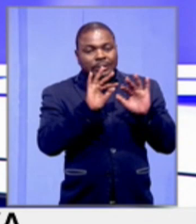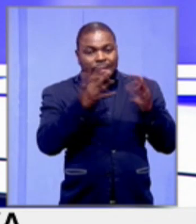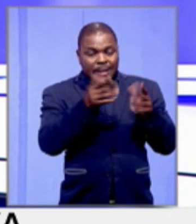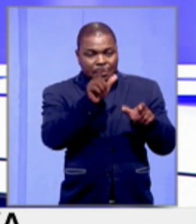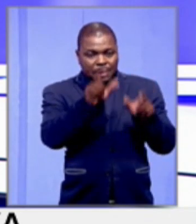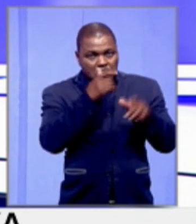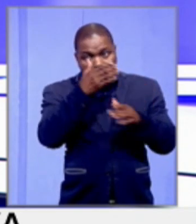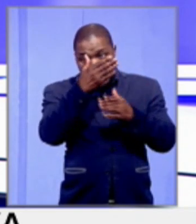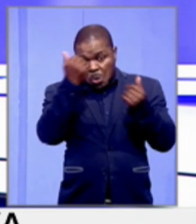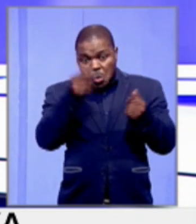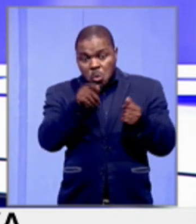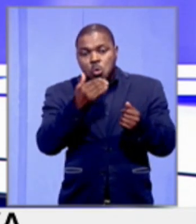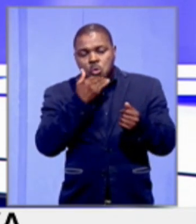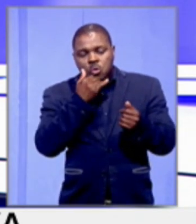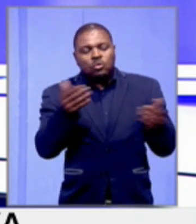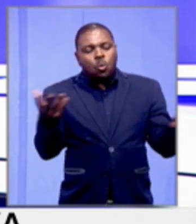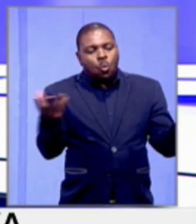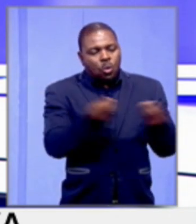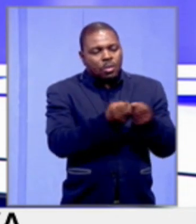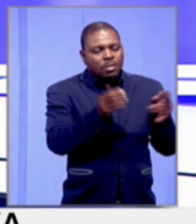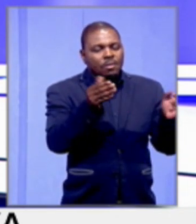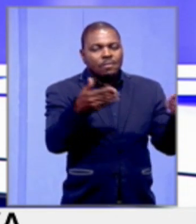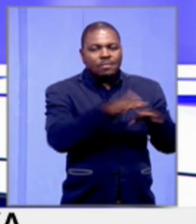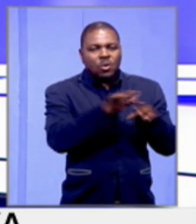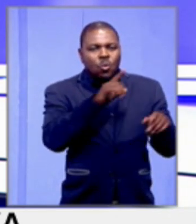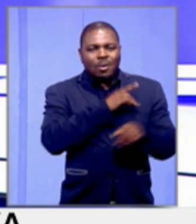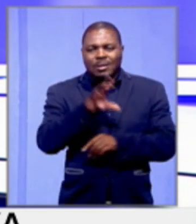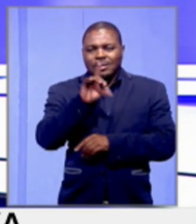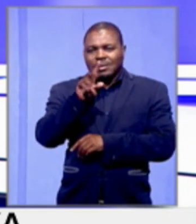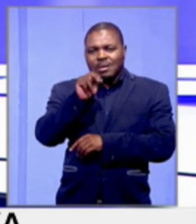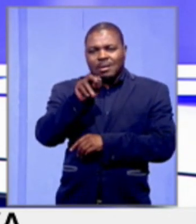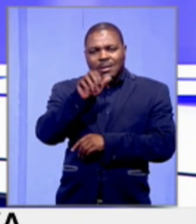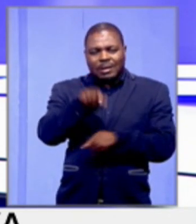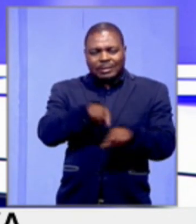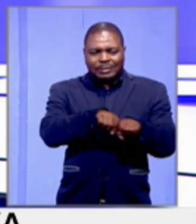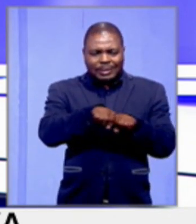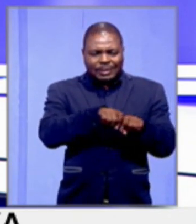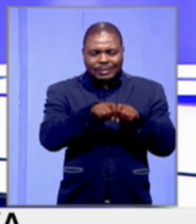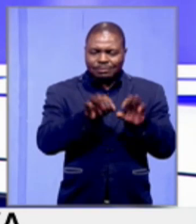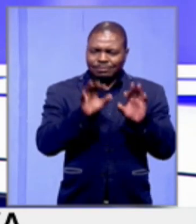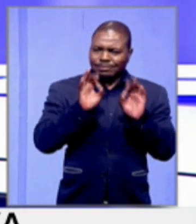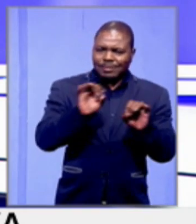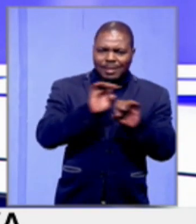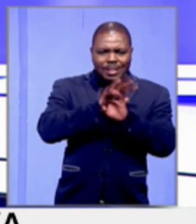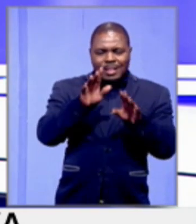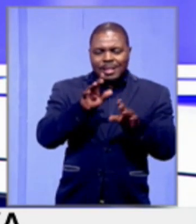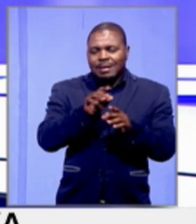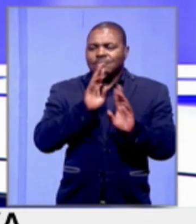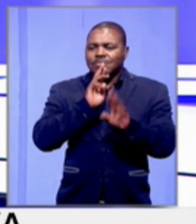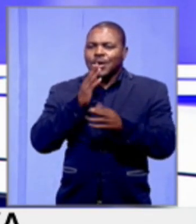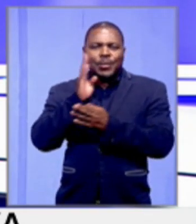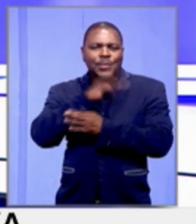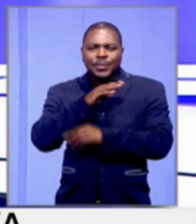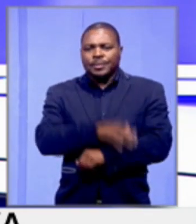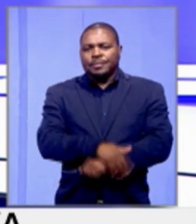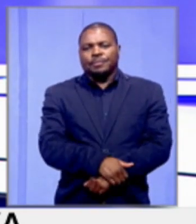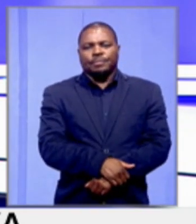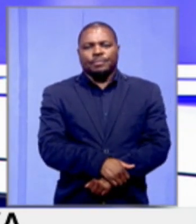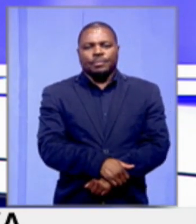sa tsebjwego morago ga gore diteko tša mathomo tša DNA di se tšweletše dipoelo tše e hlakilego.